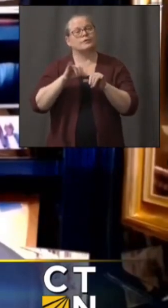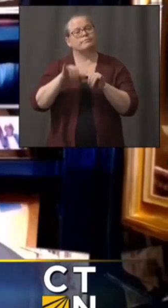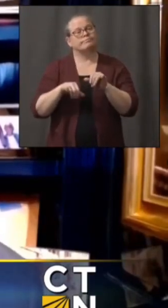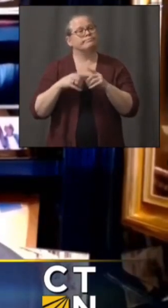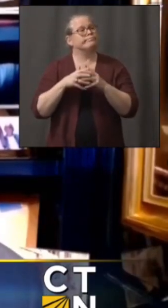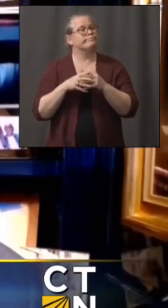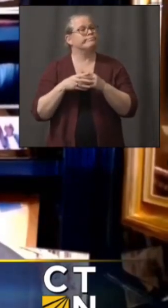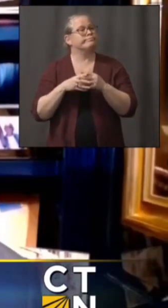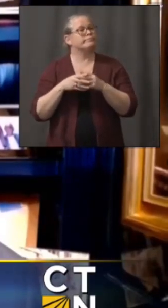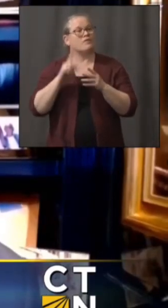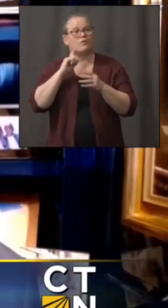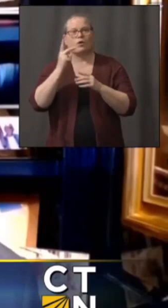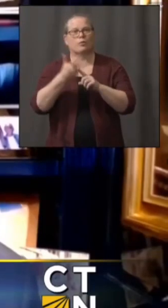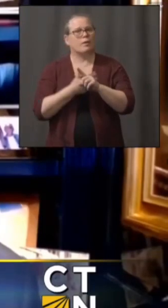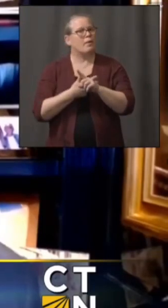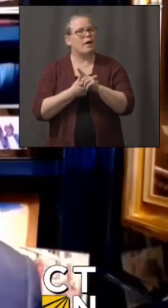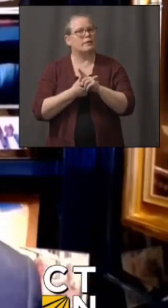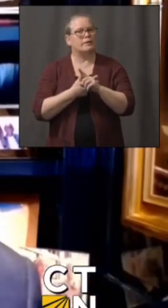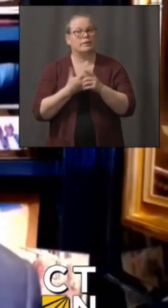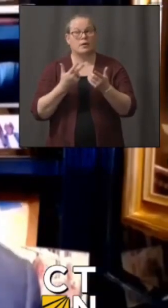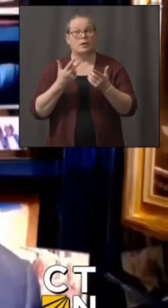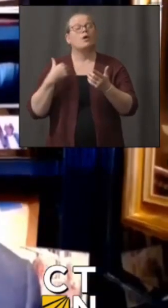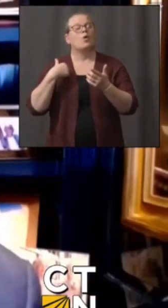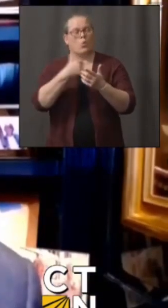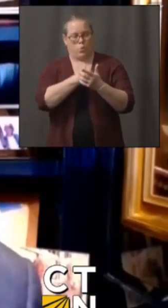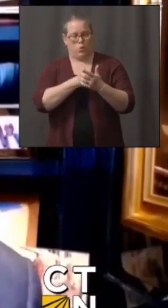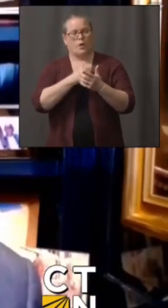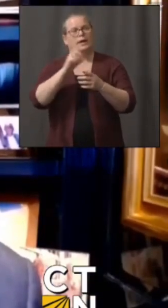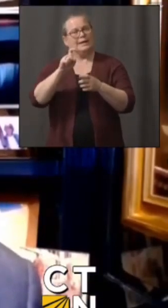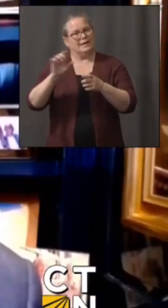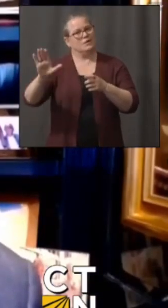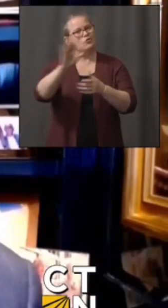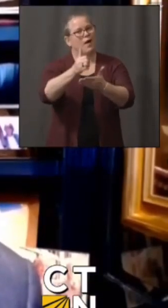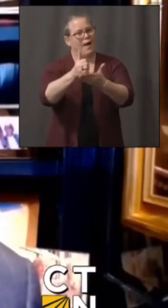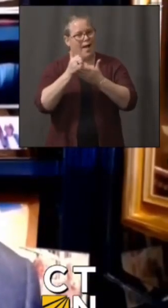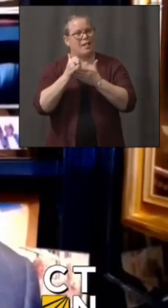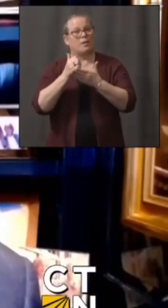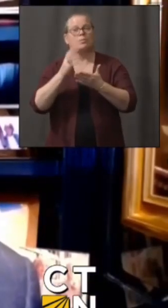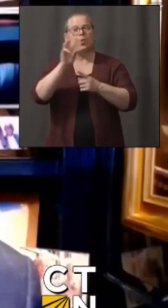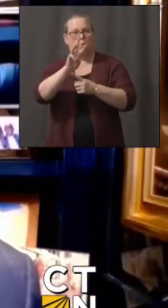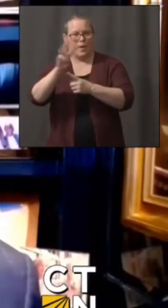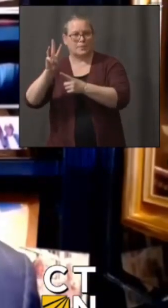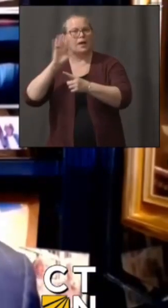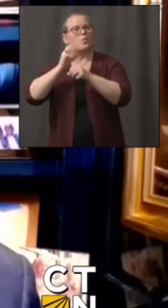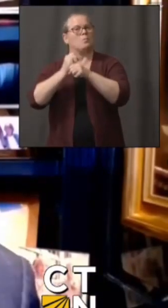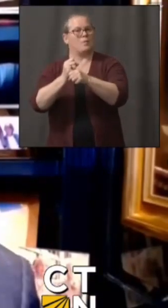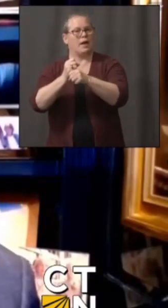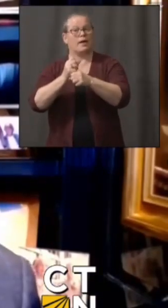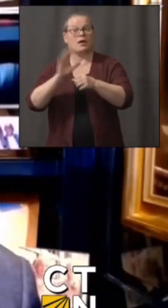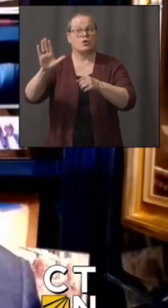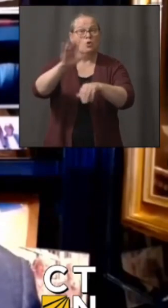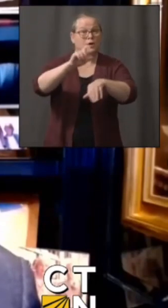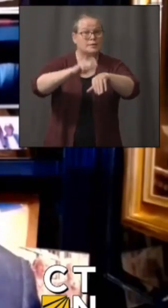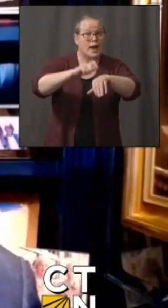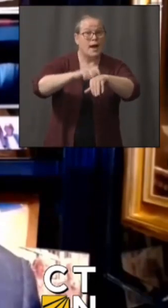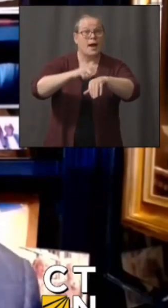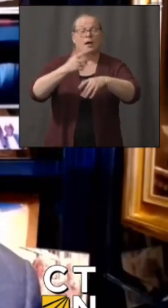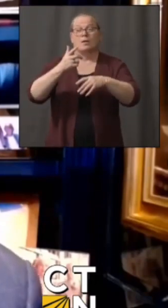could use your help. We're going to create a website where you can invest your time and energy, track and trace apprentice